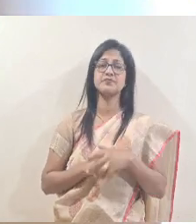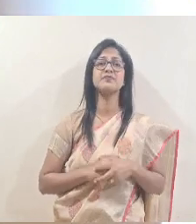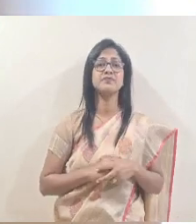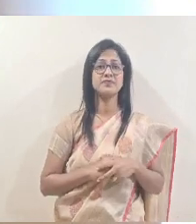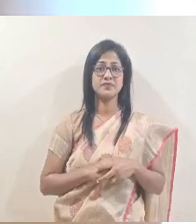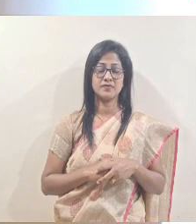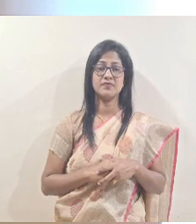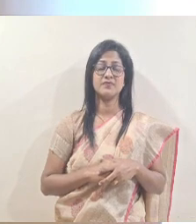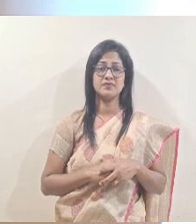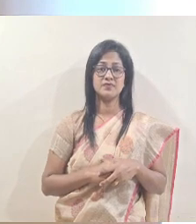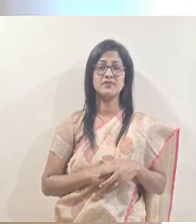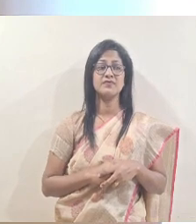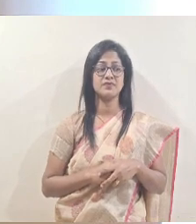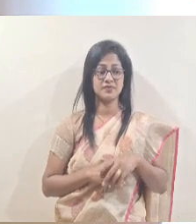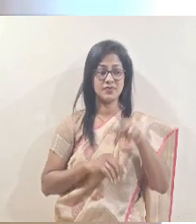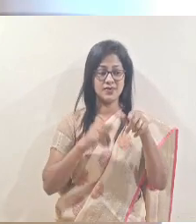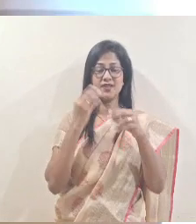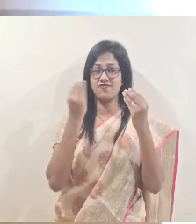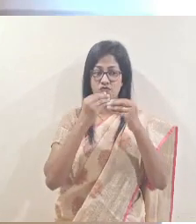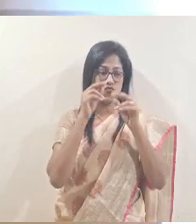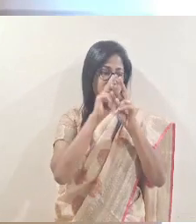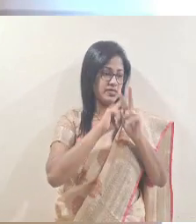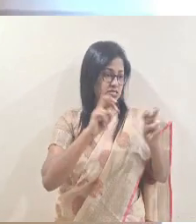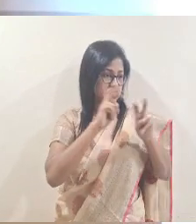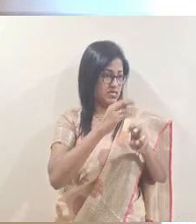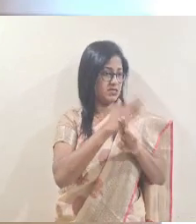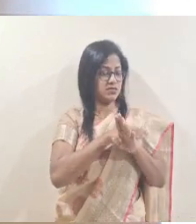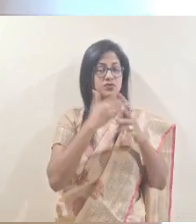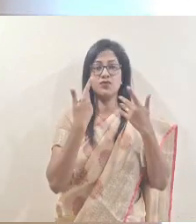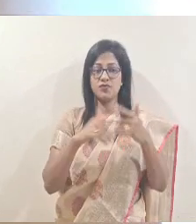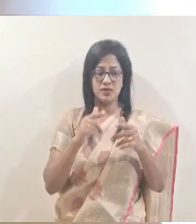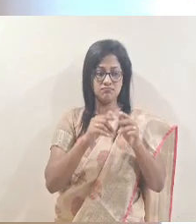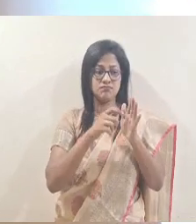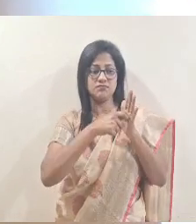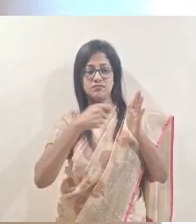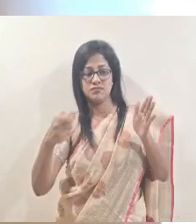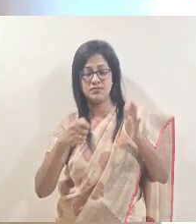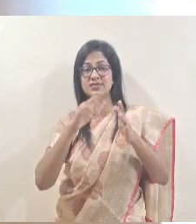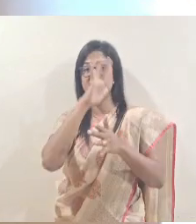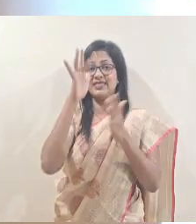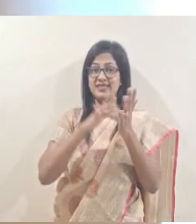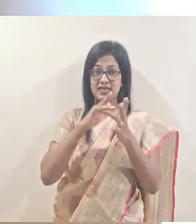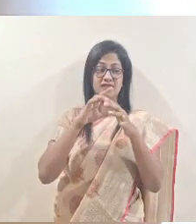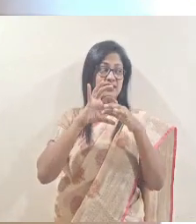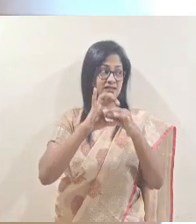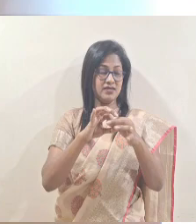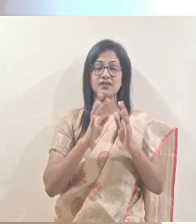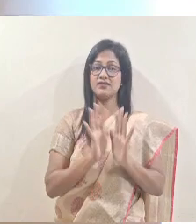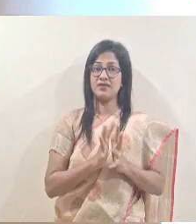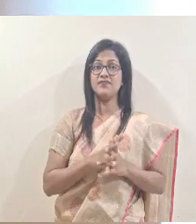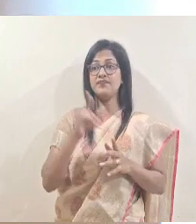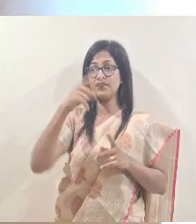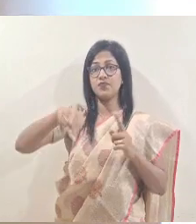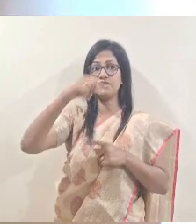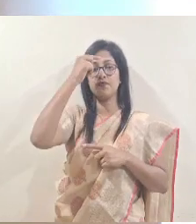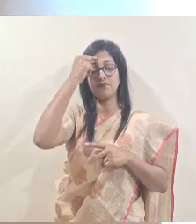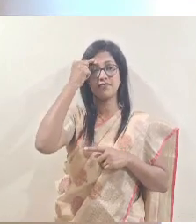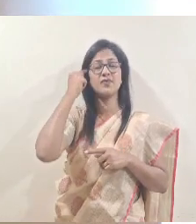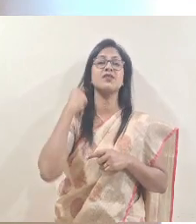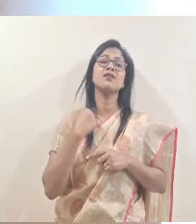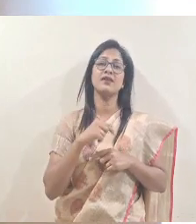sir. So there have been actually a few studies which have extended on this notion of centrality, where they have